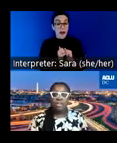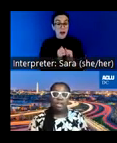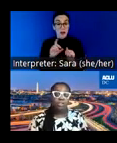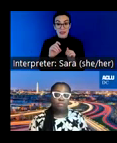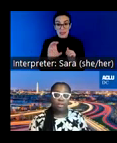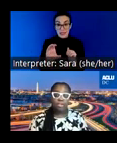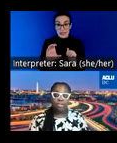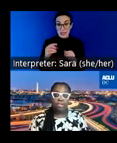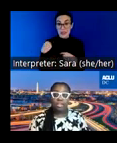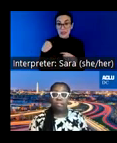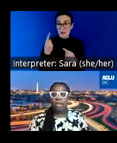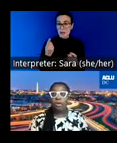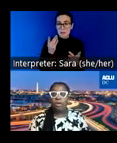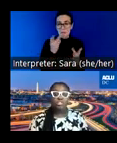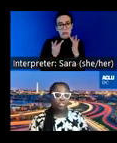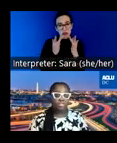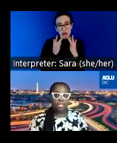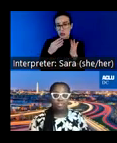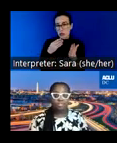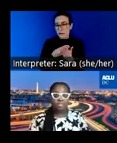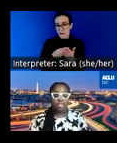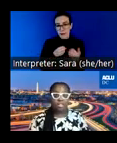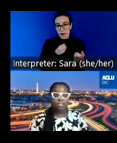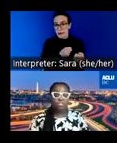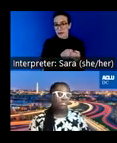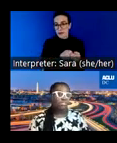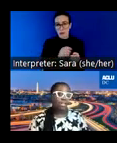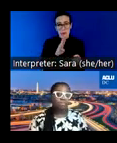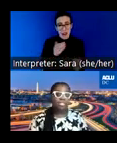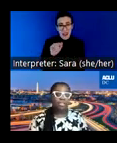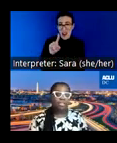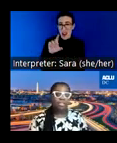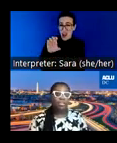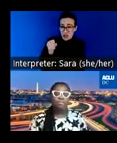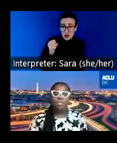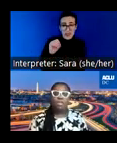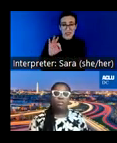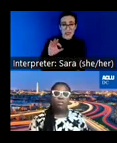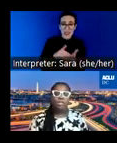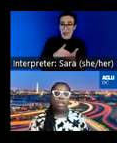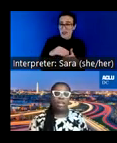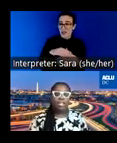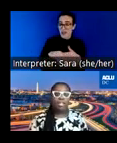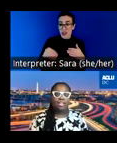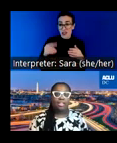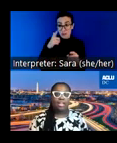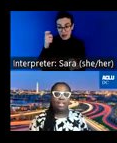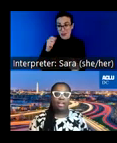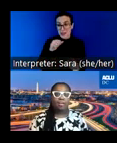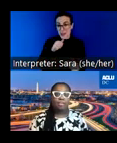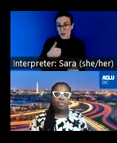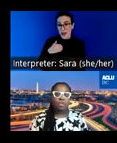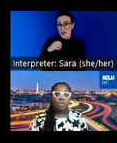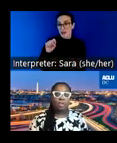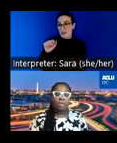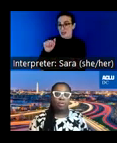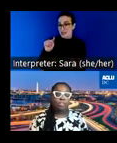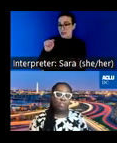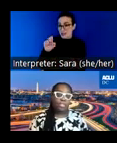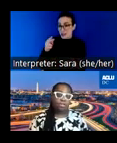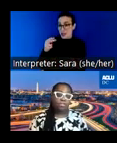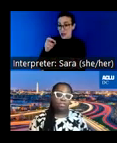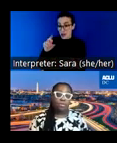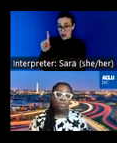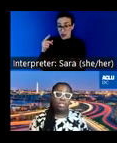been underfunded by hundreds of thousands of dollars due to lack of statehood. We highlighted a story about